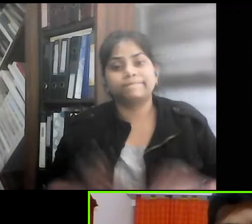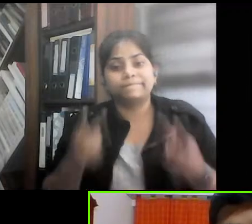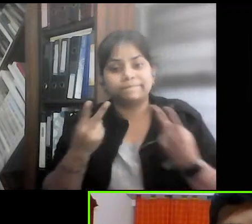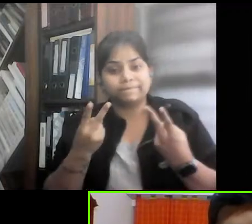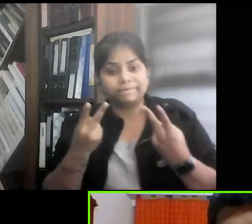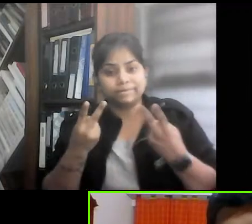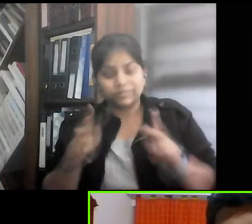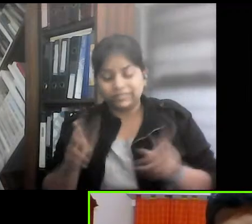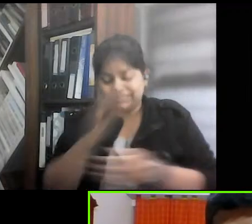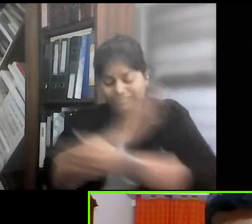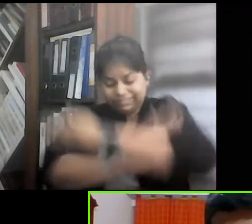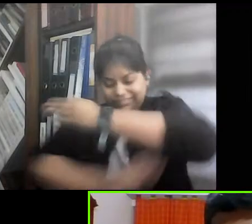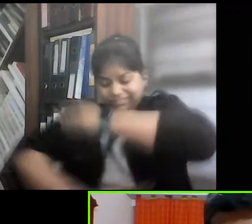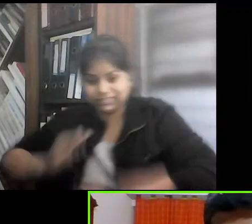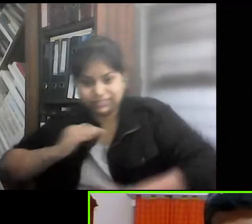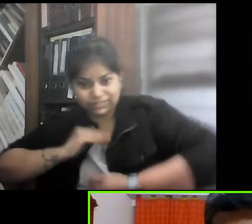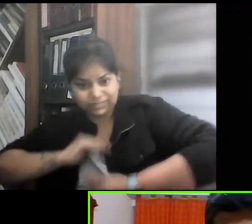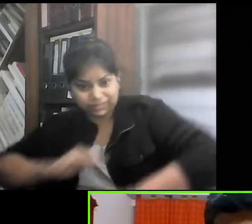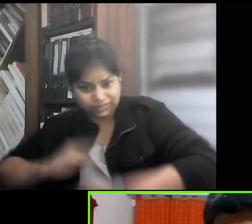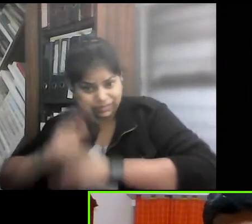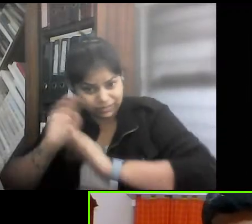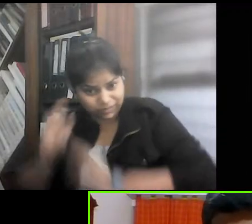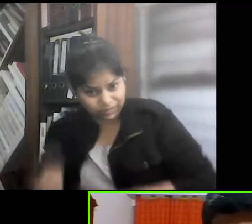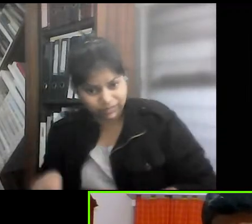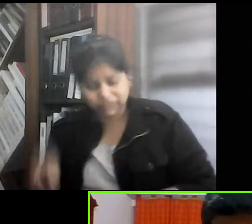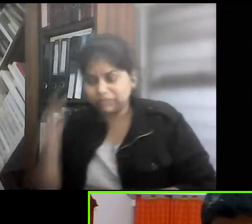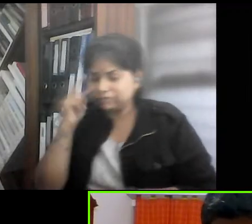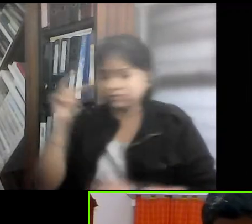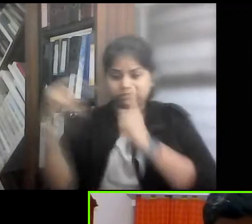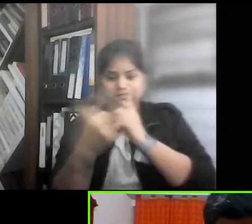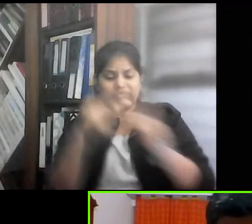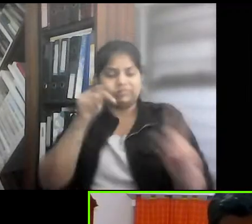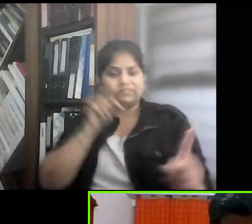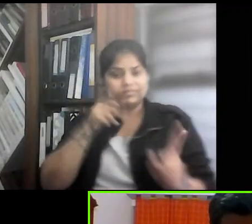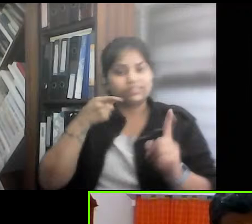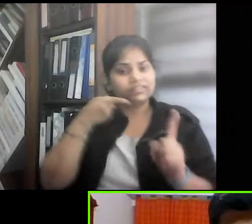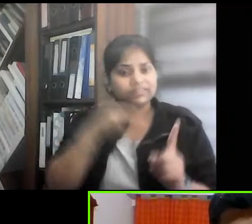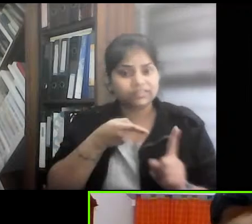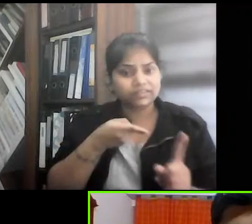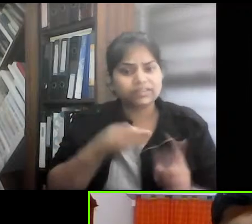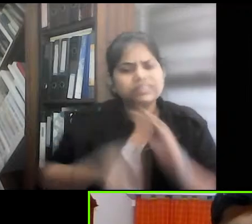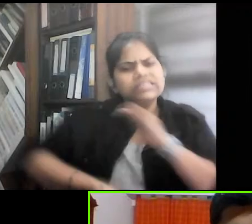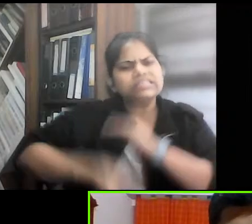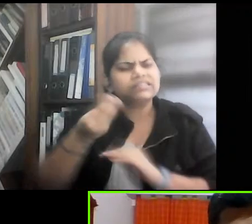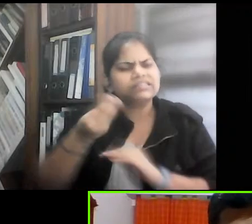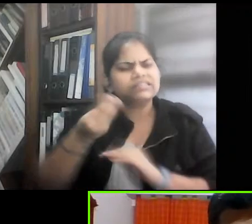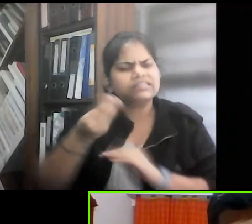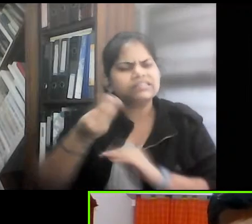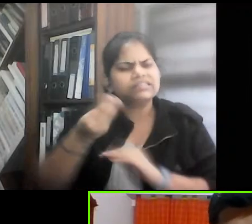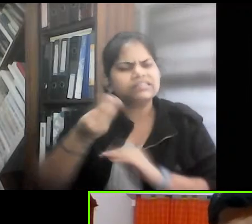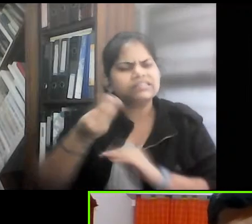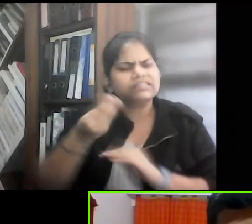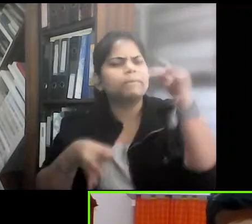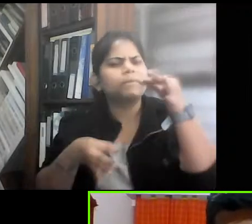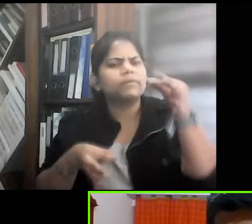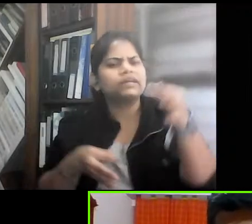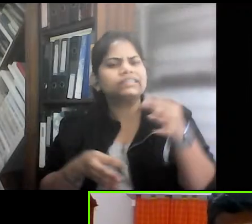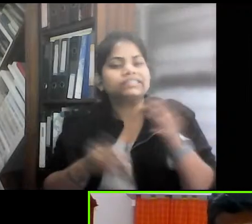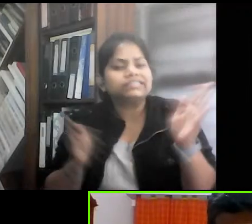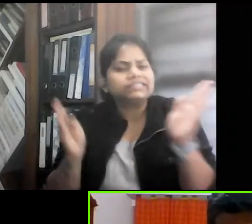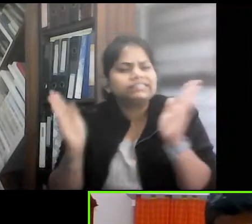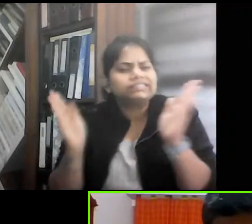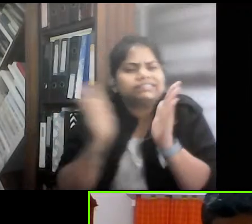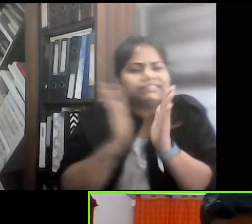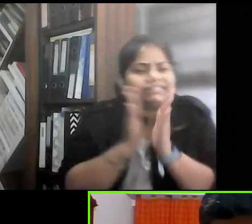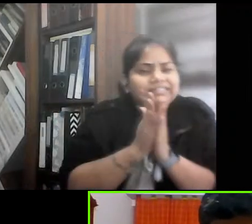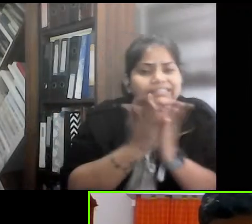disability have been viewed. And it's more towards, I think her paper is more leaned towards attitude